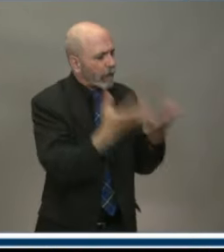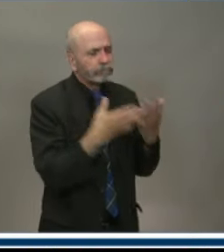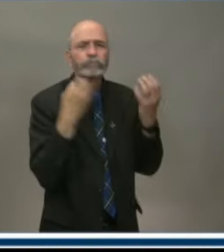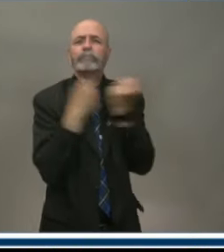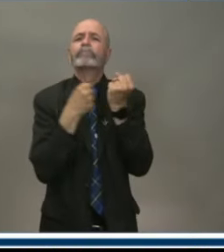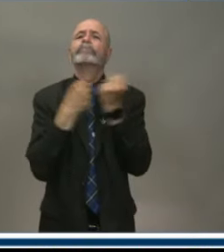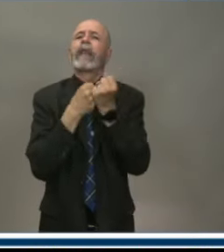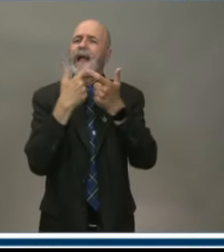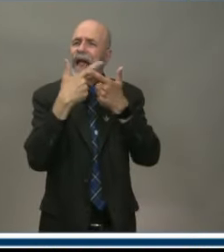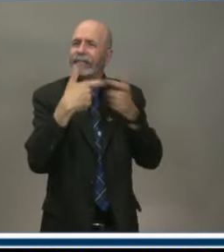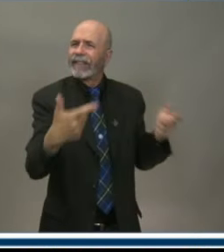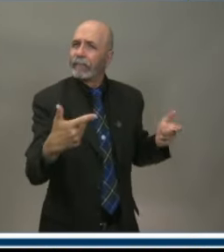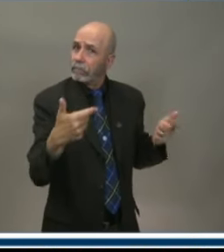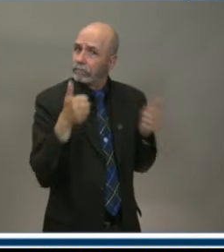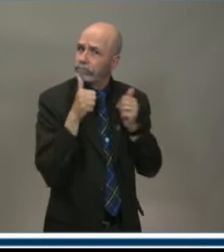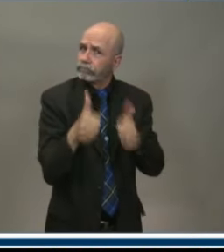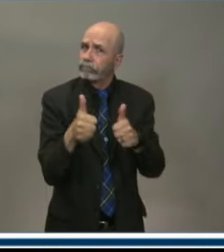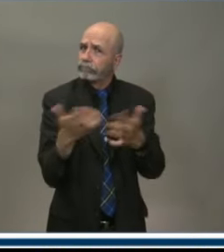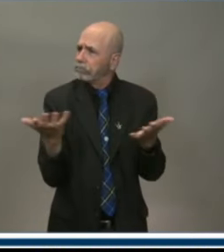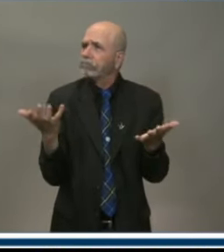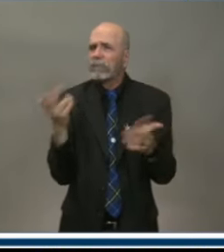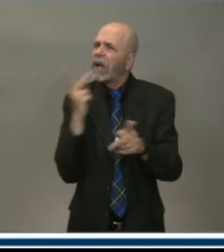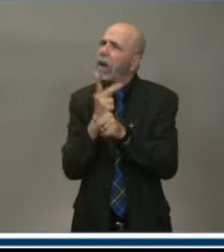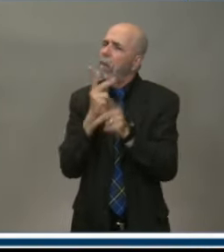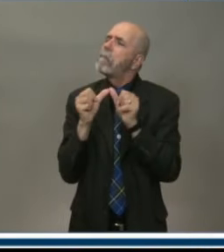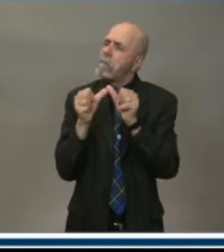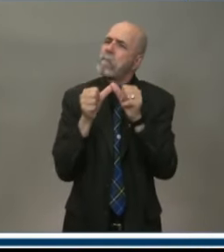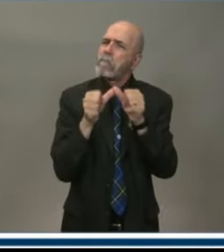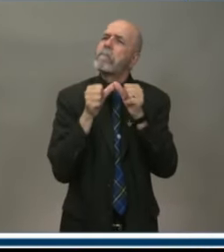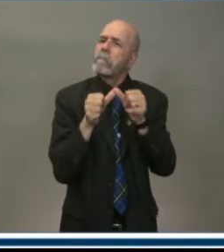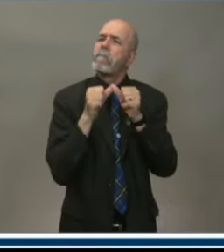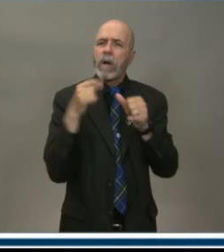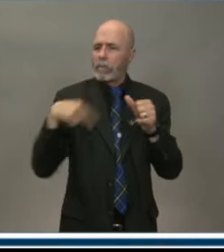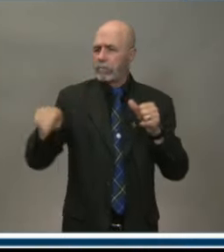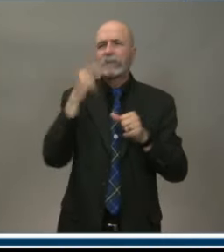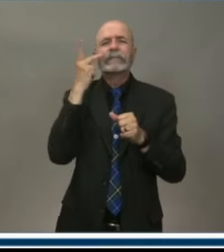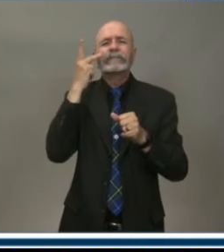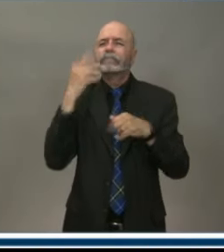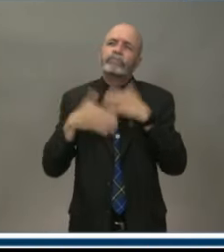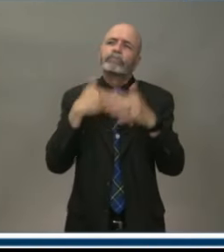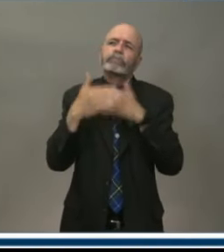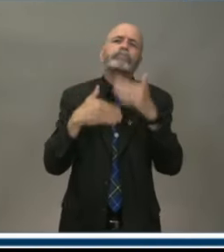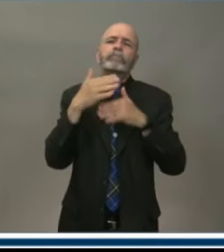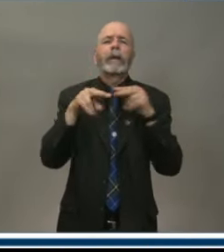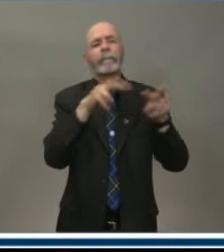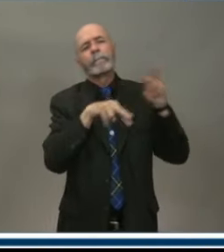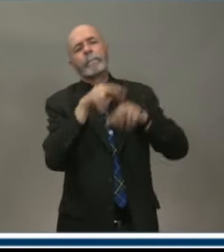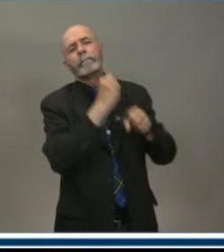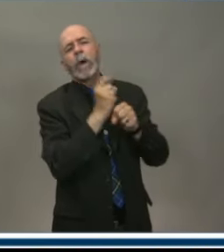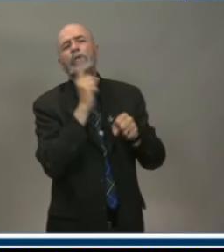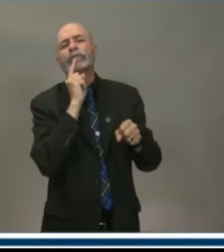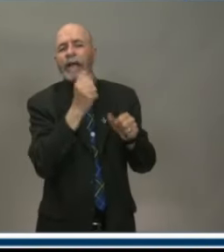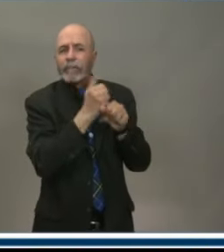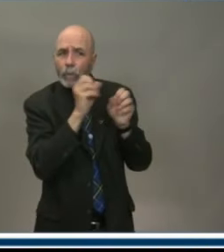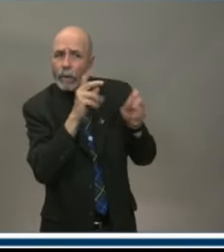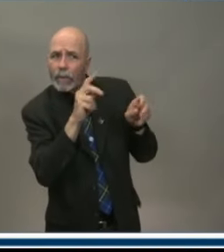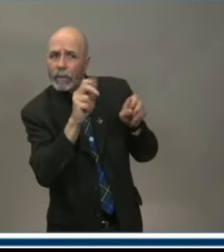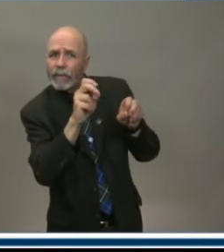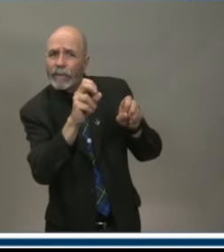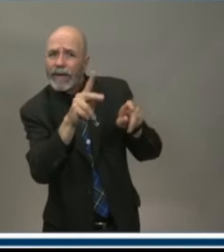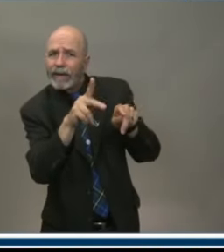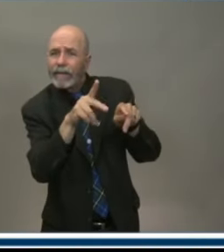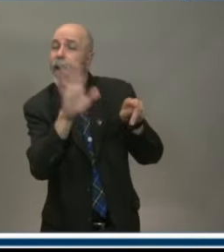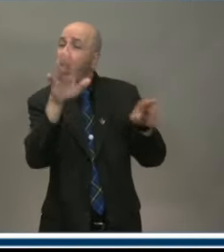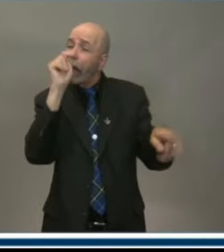Northwood, and we'll continue to work with them. We'll continue to monitor the needs of citizens. I want to be clear.